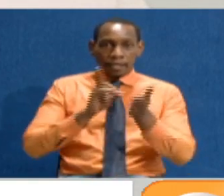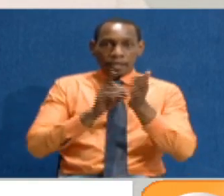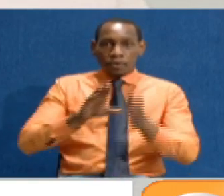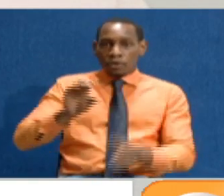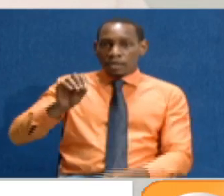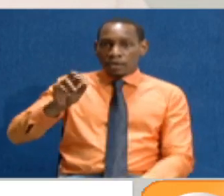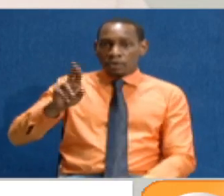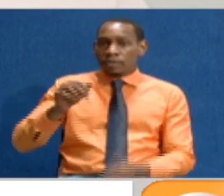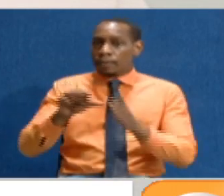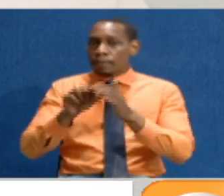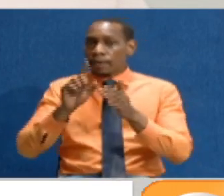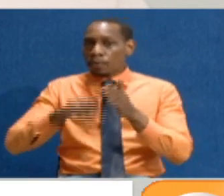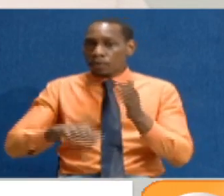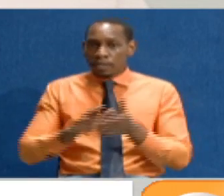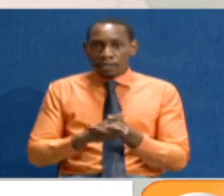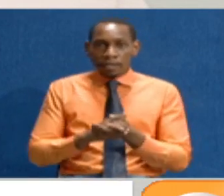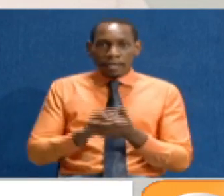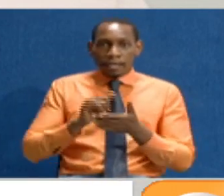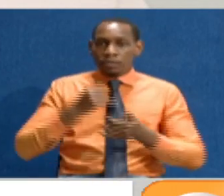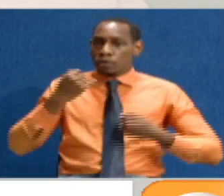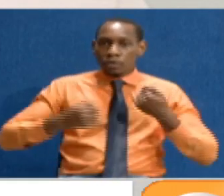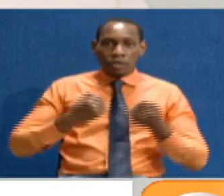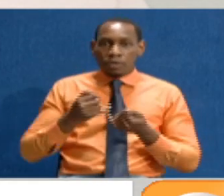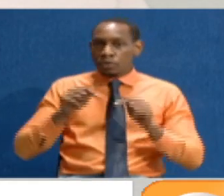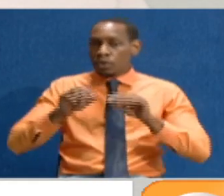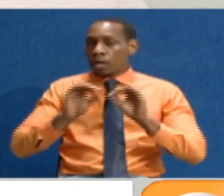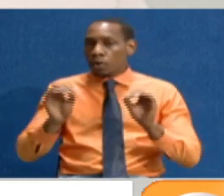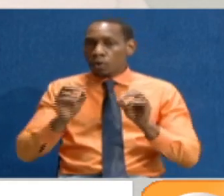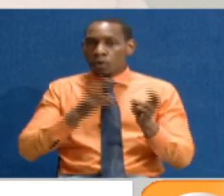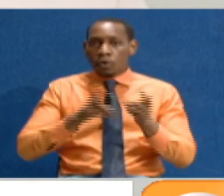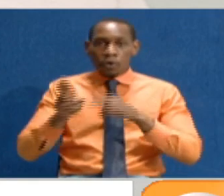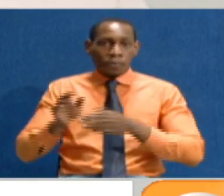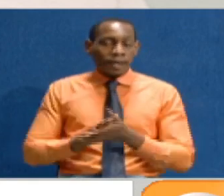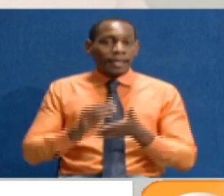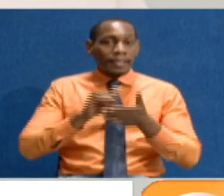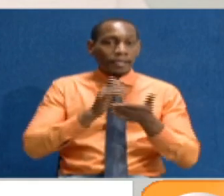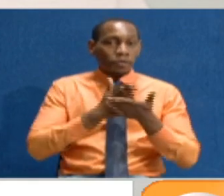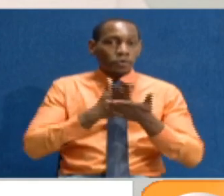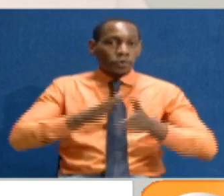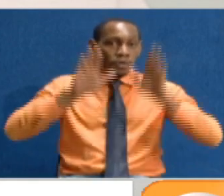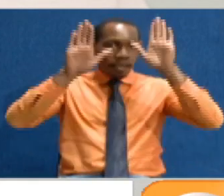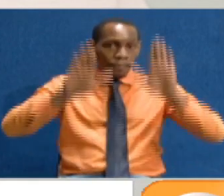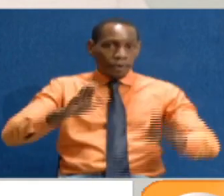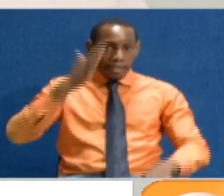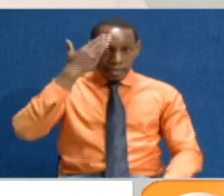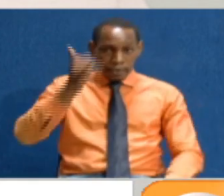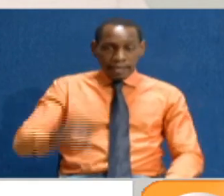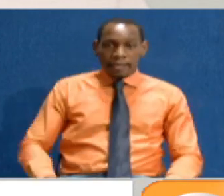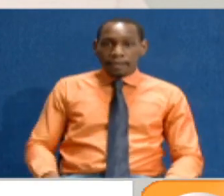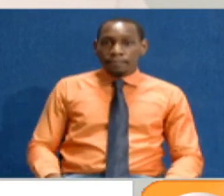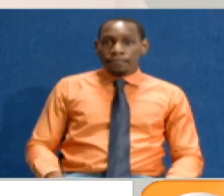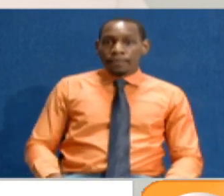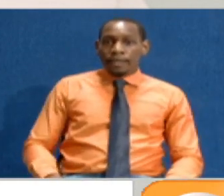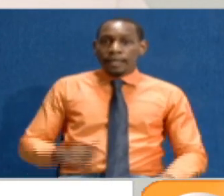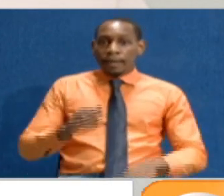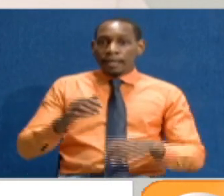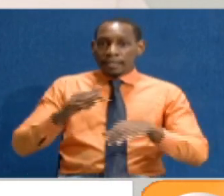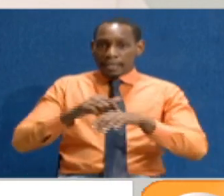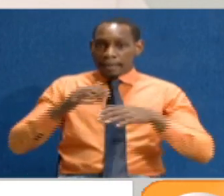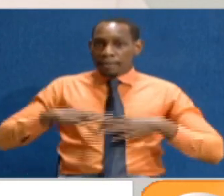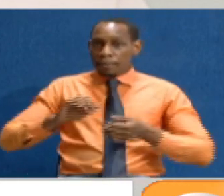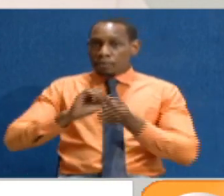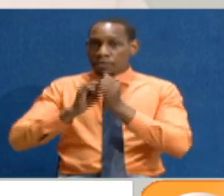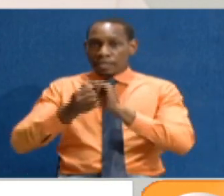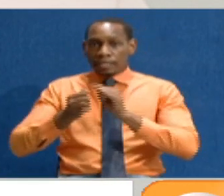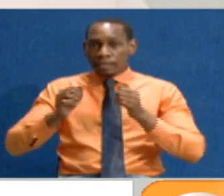Oscar, what's going on with you? You're not as jovial as you normally are. And this is really important because sometimes when people are changing, Vicky,